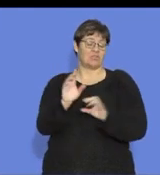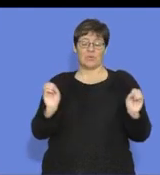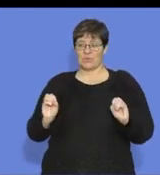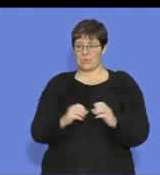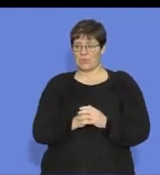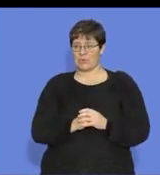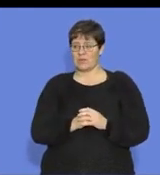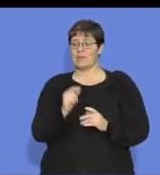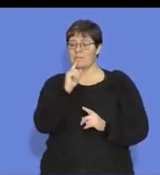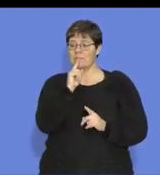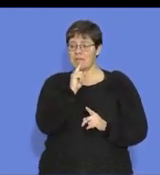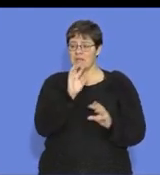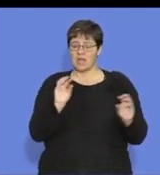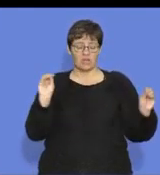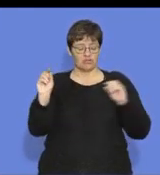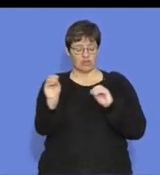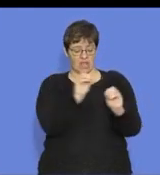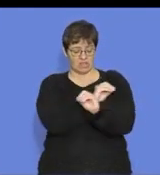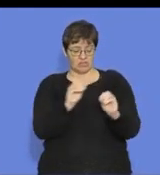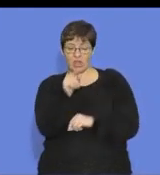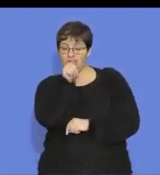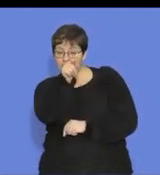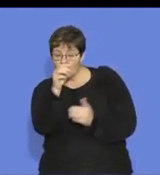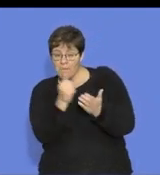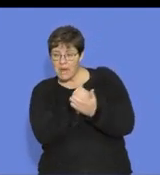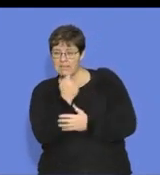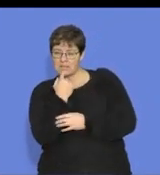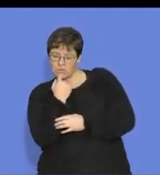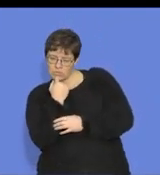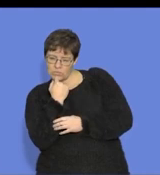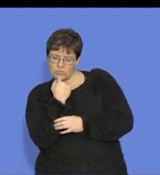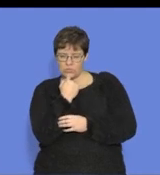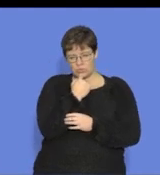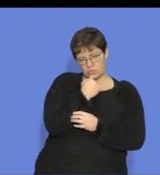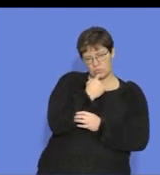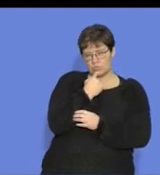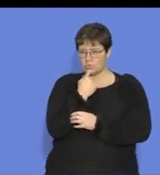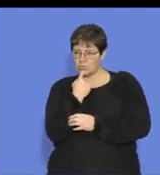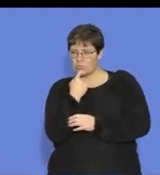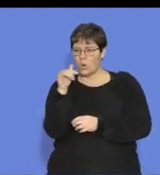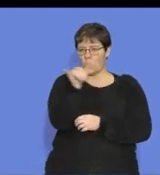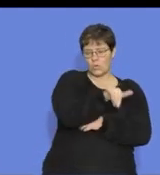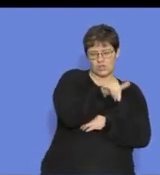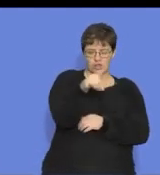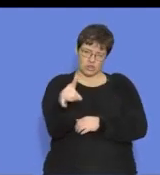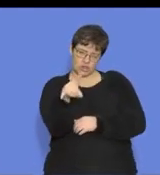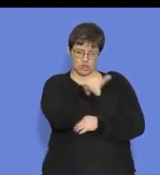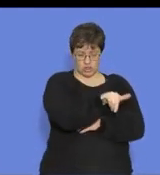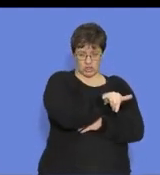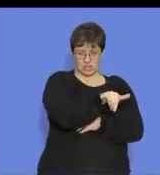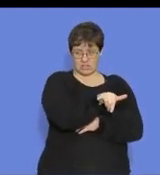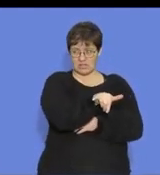been rearranged, and you basically have to work out which of these